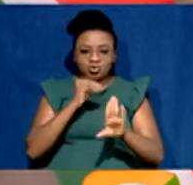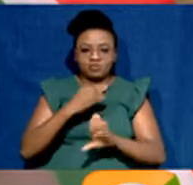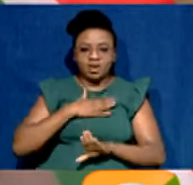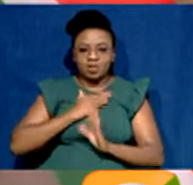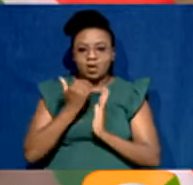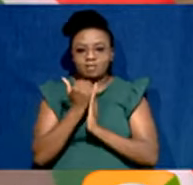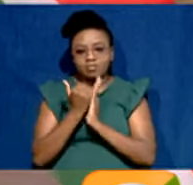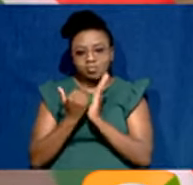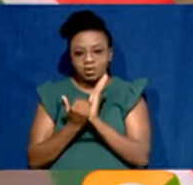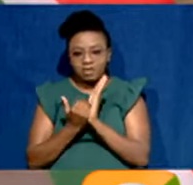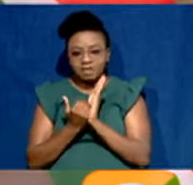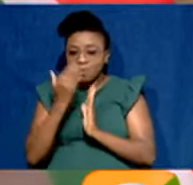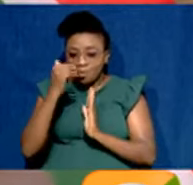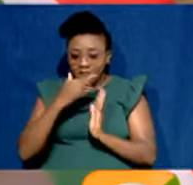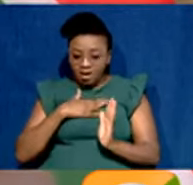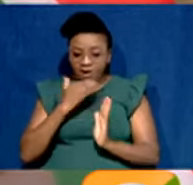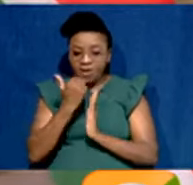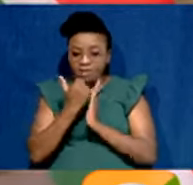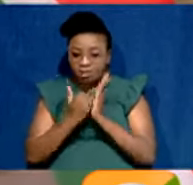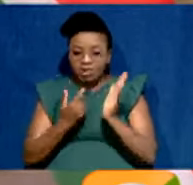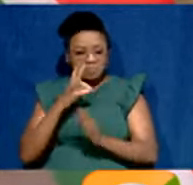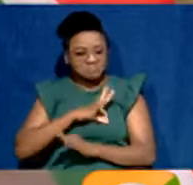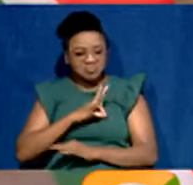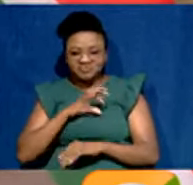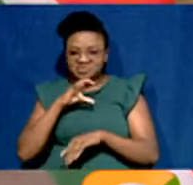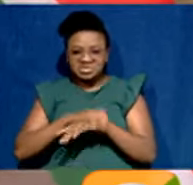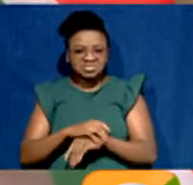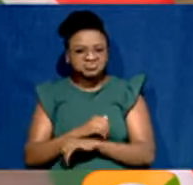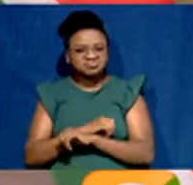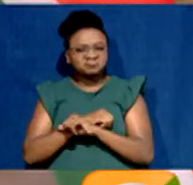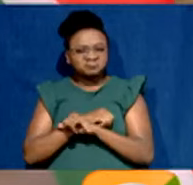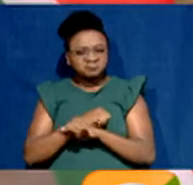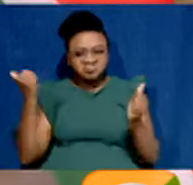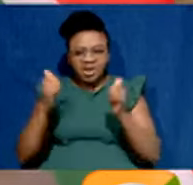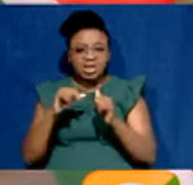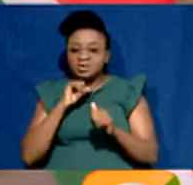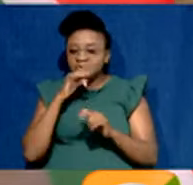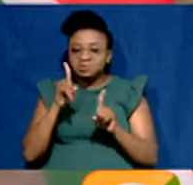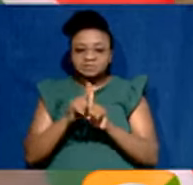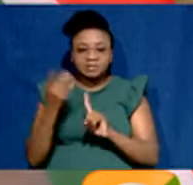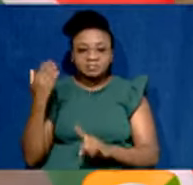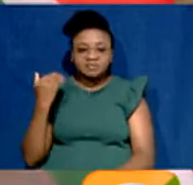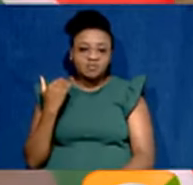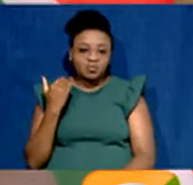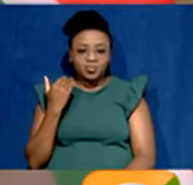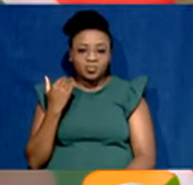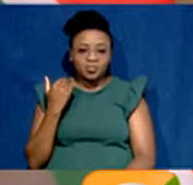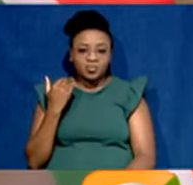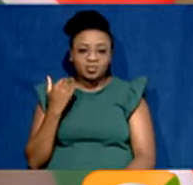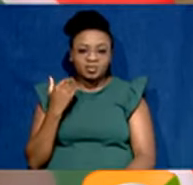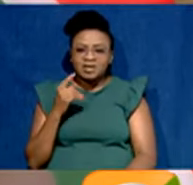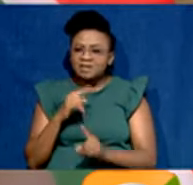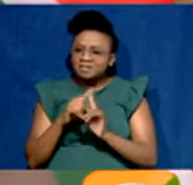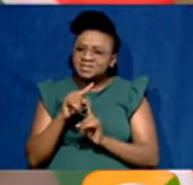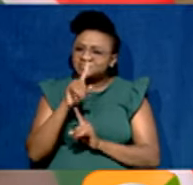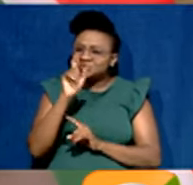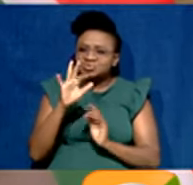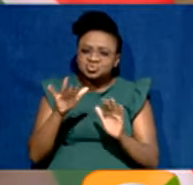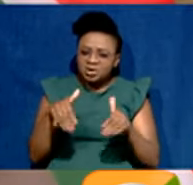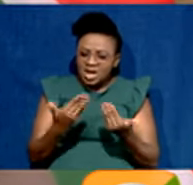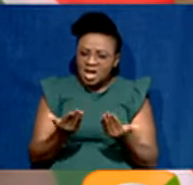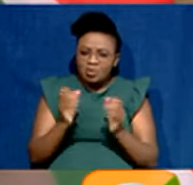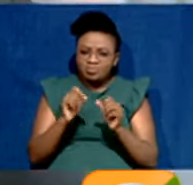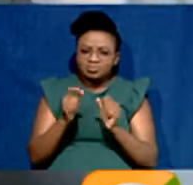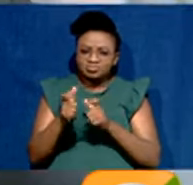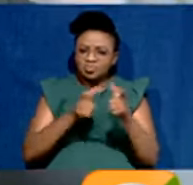that program, because it is giving us what we couldn't have gotten in a different way. Then how can we control the